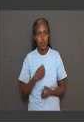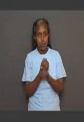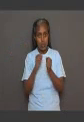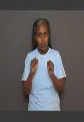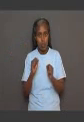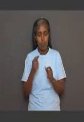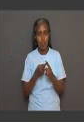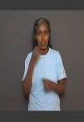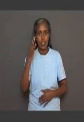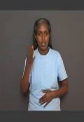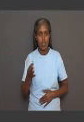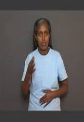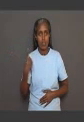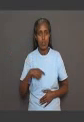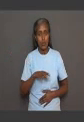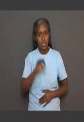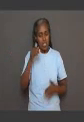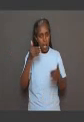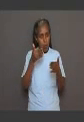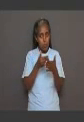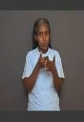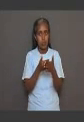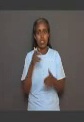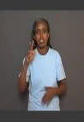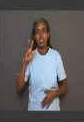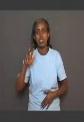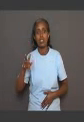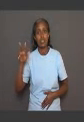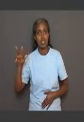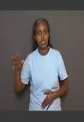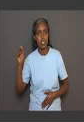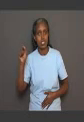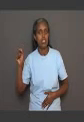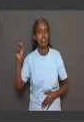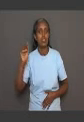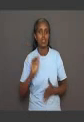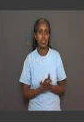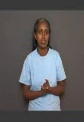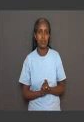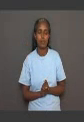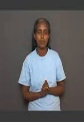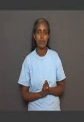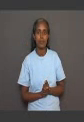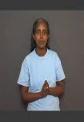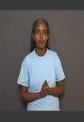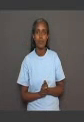When we solve for F, we get approximately 33 degrees.